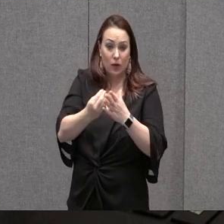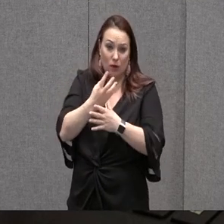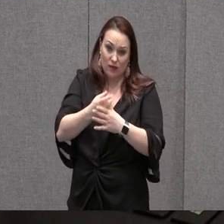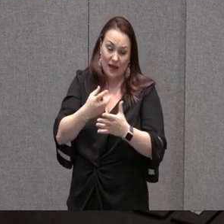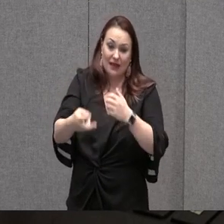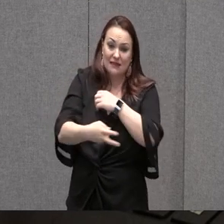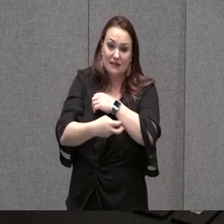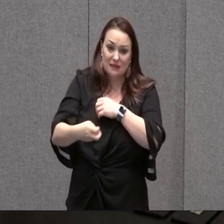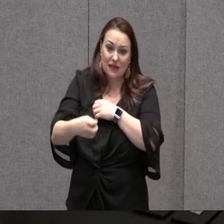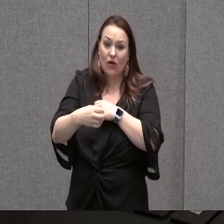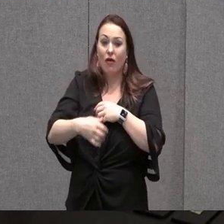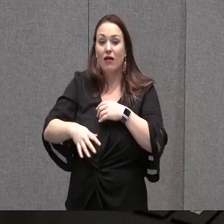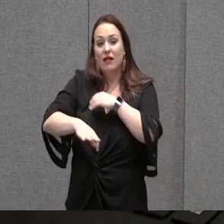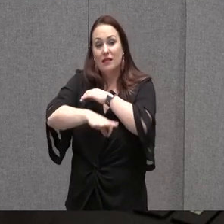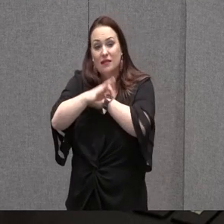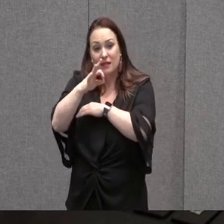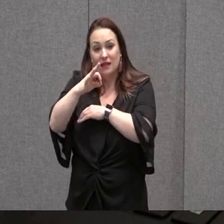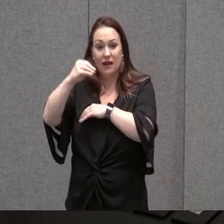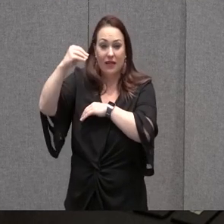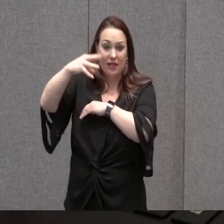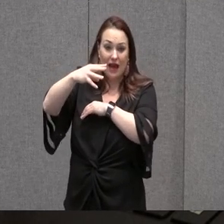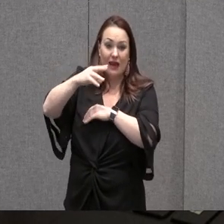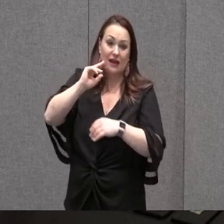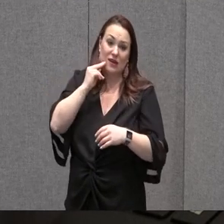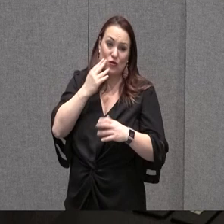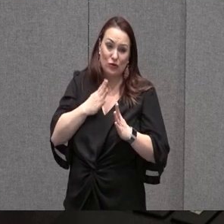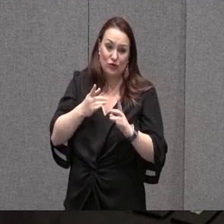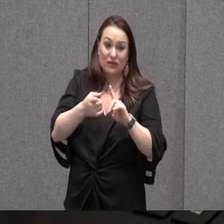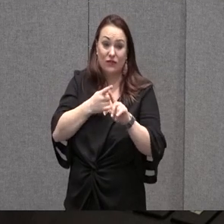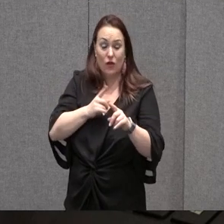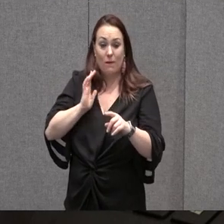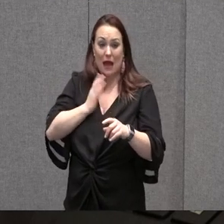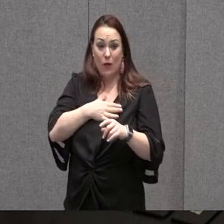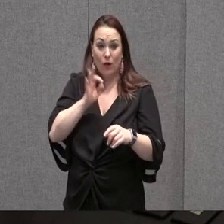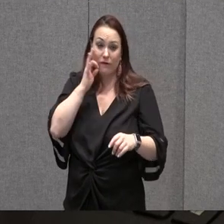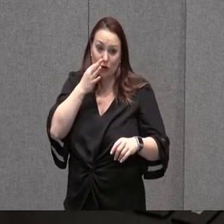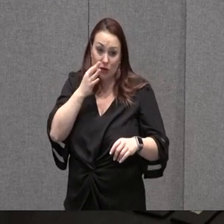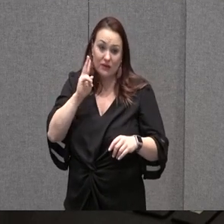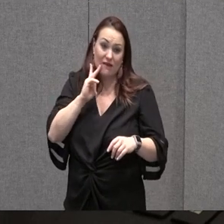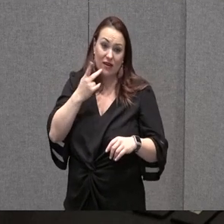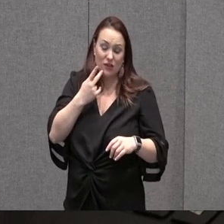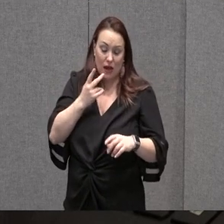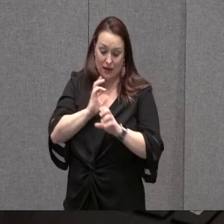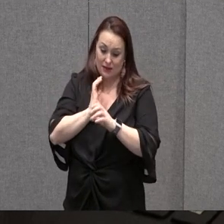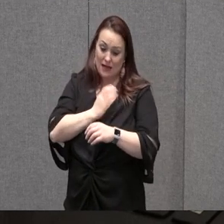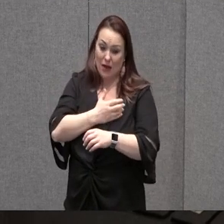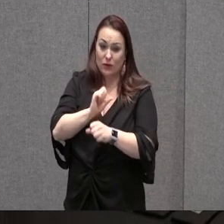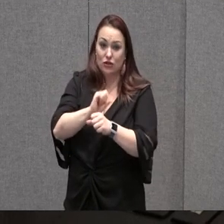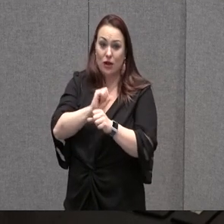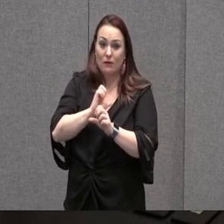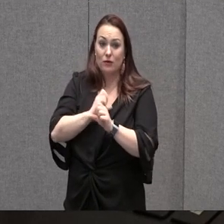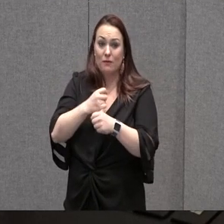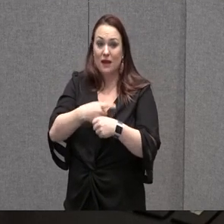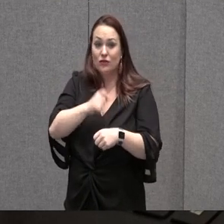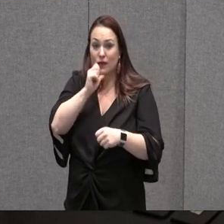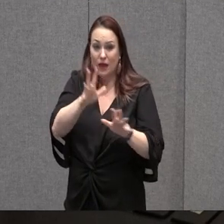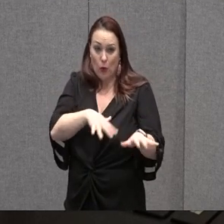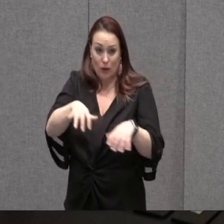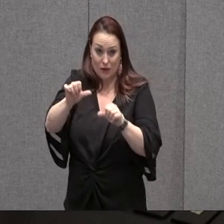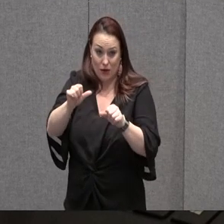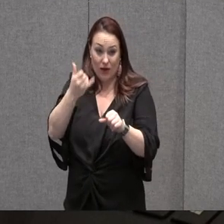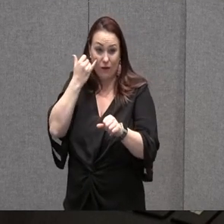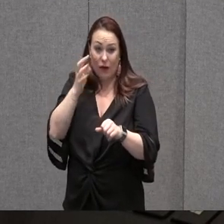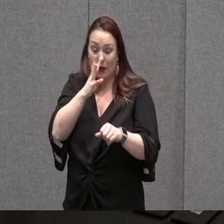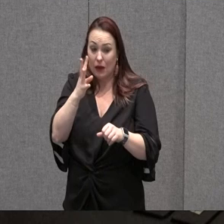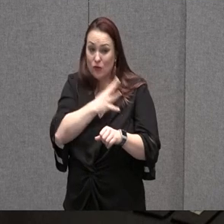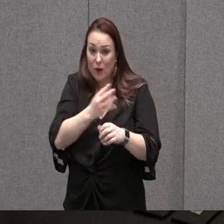nutrients from our fruit and veggies, and it's our job to make sure those little rascals don't take over. If we ignore the